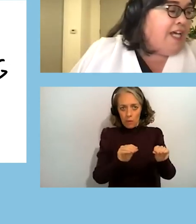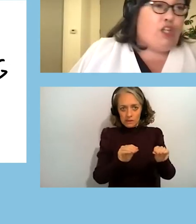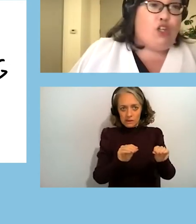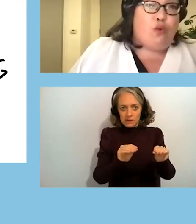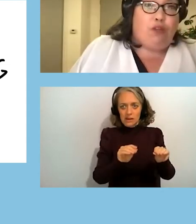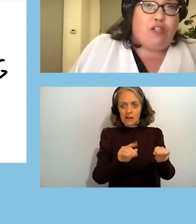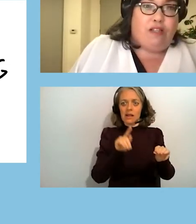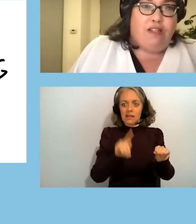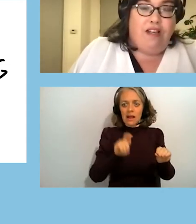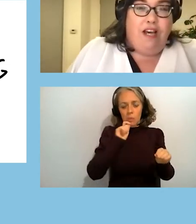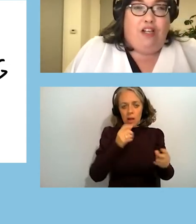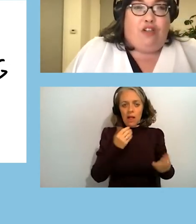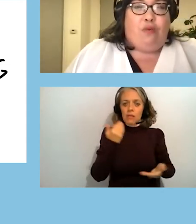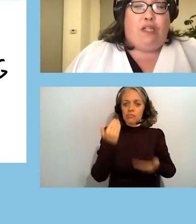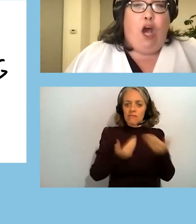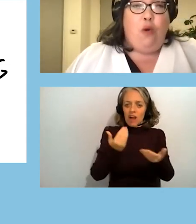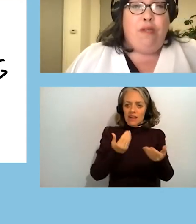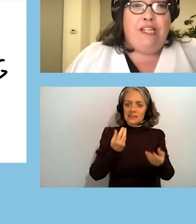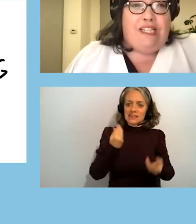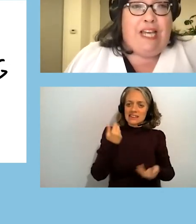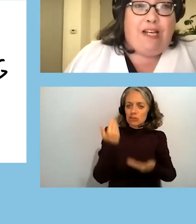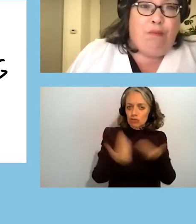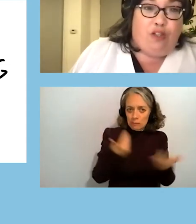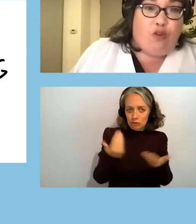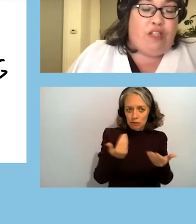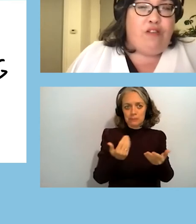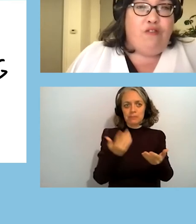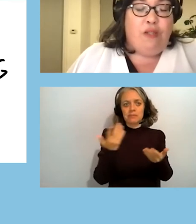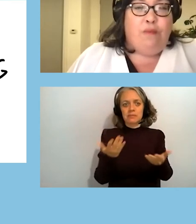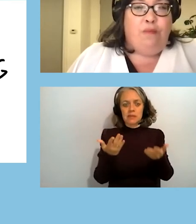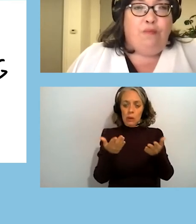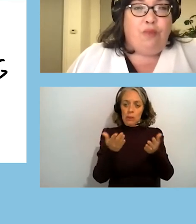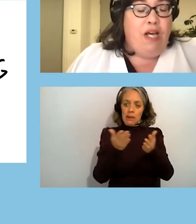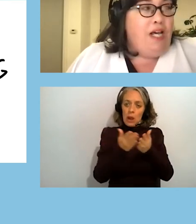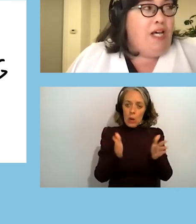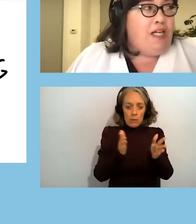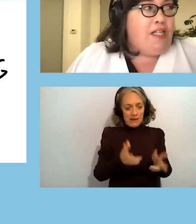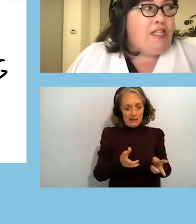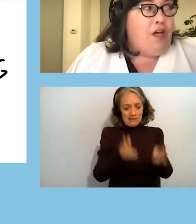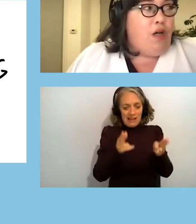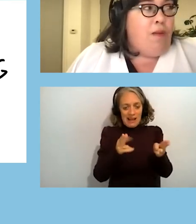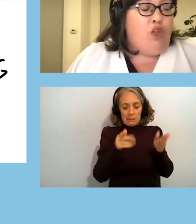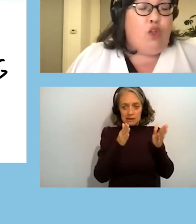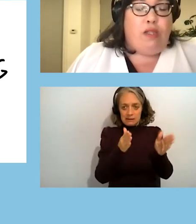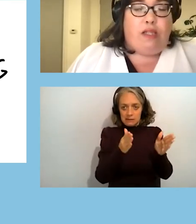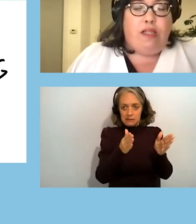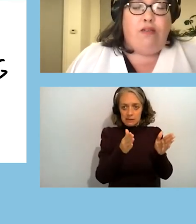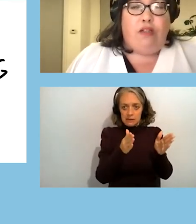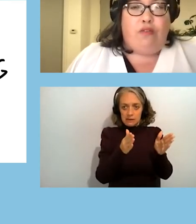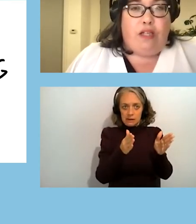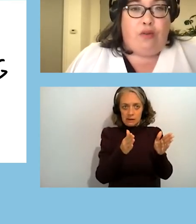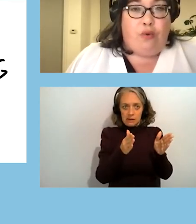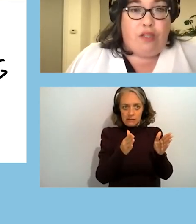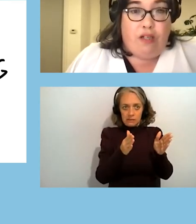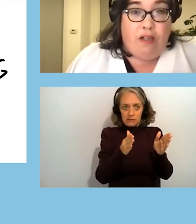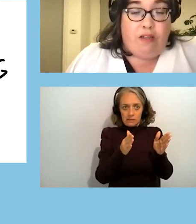provide a description. So the opening segment of this film is using a series